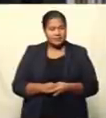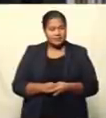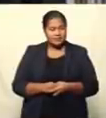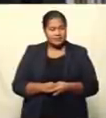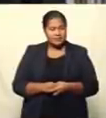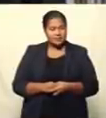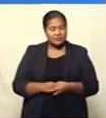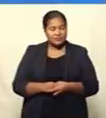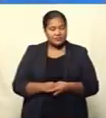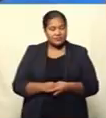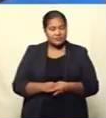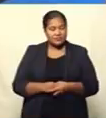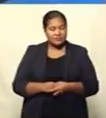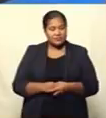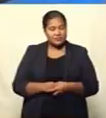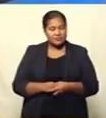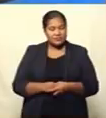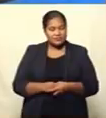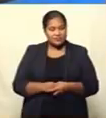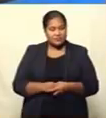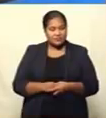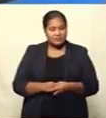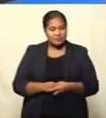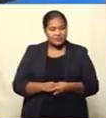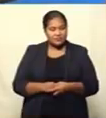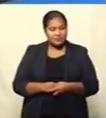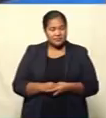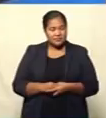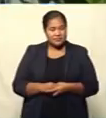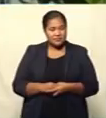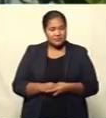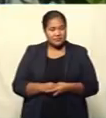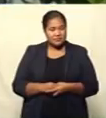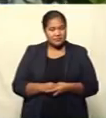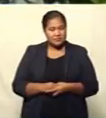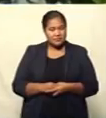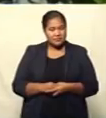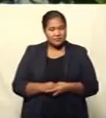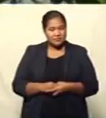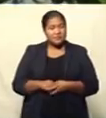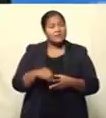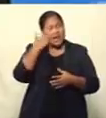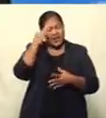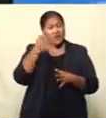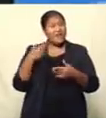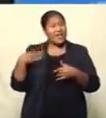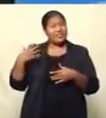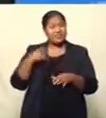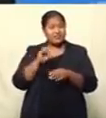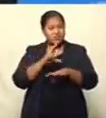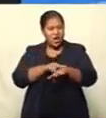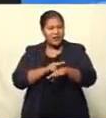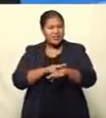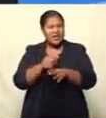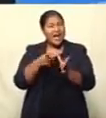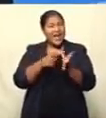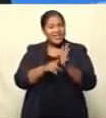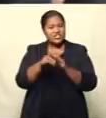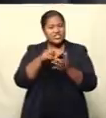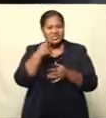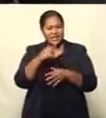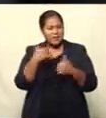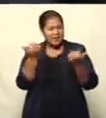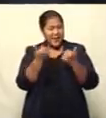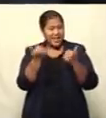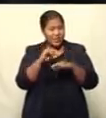20 persons. Many of you will understand that this does not make sense. Head of Health Protection Dr. Alisha Shaul Khan says majority